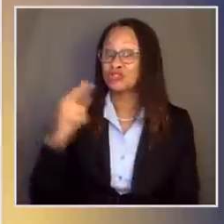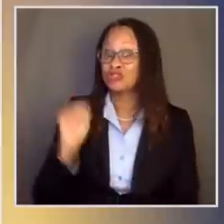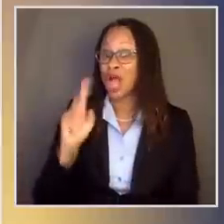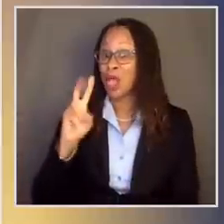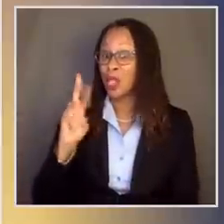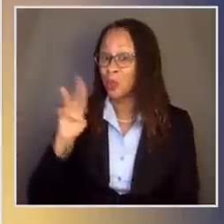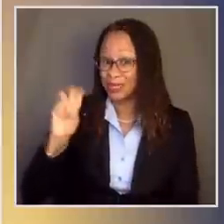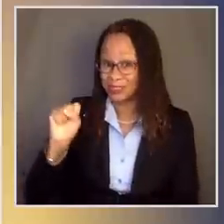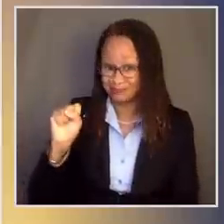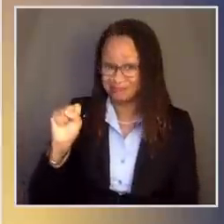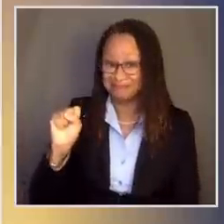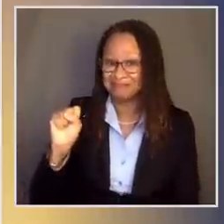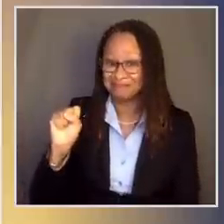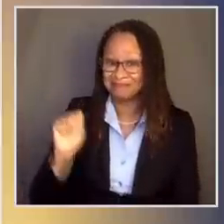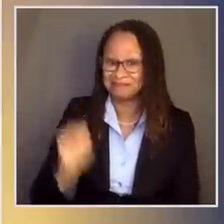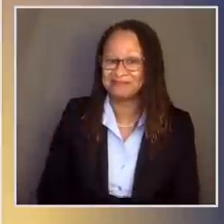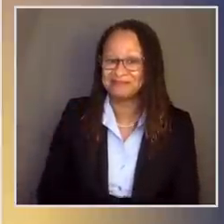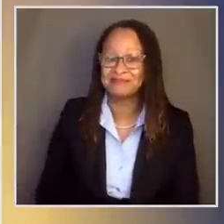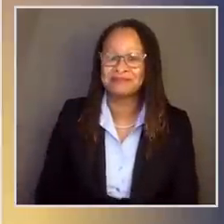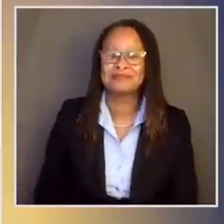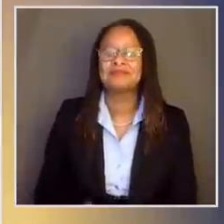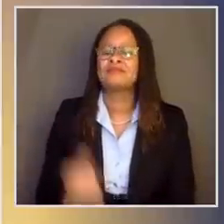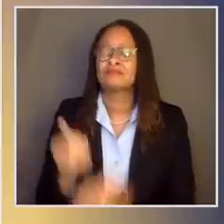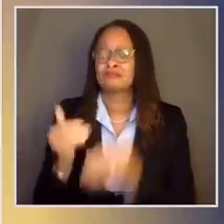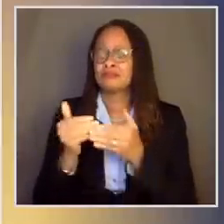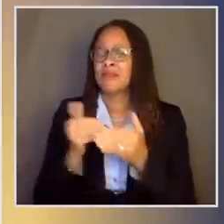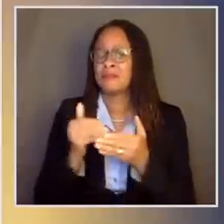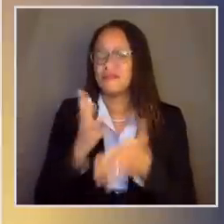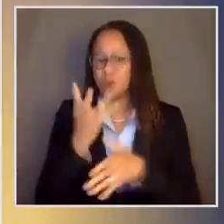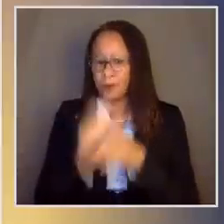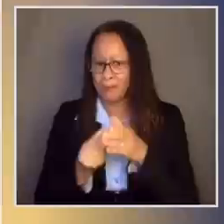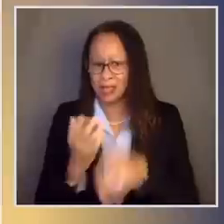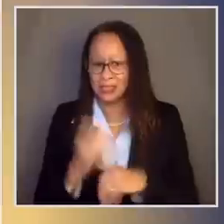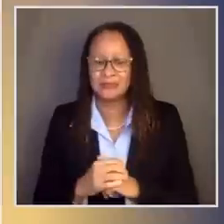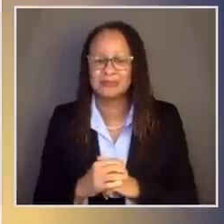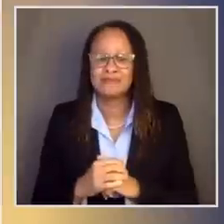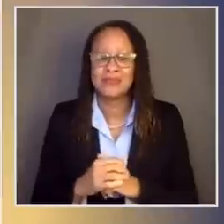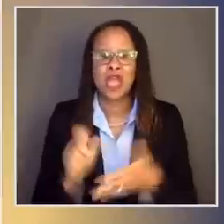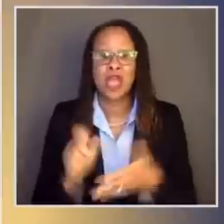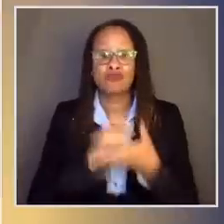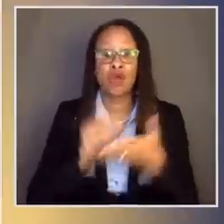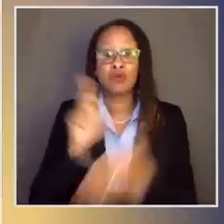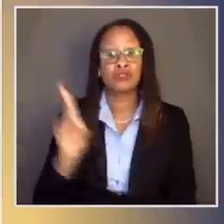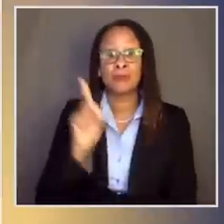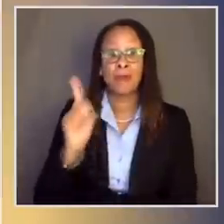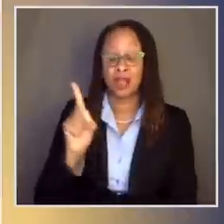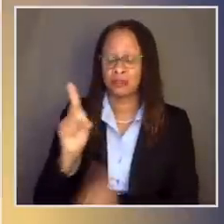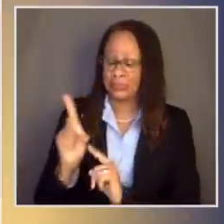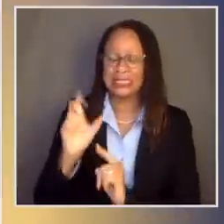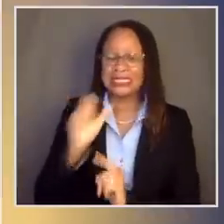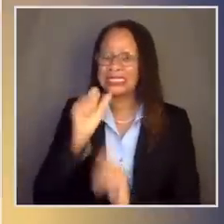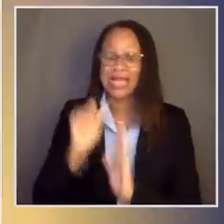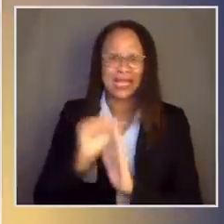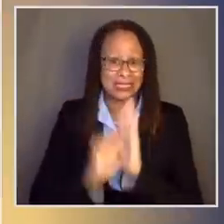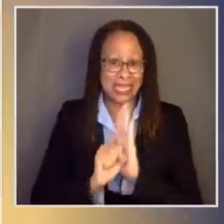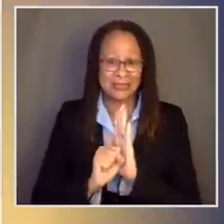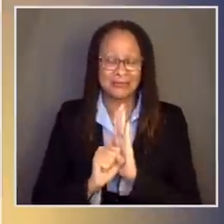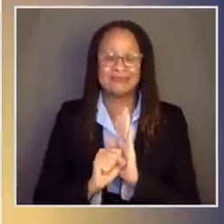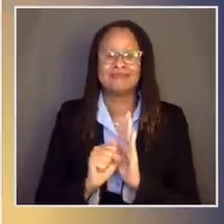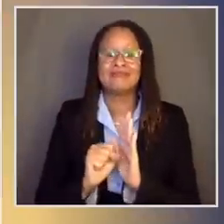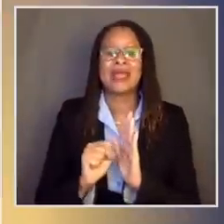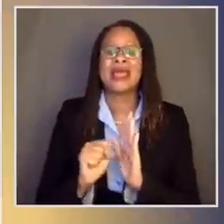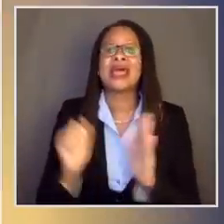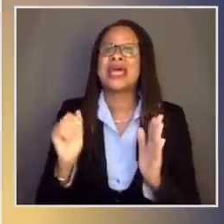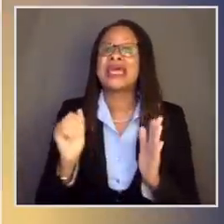Congressman John Lewis, before his passing, wrote, "Democracy is not a state, it is an